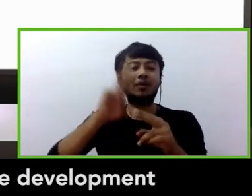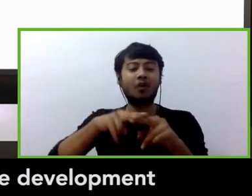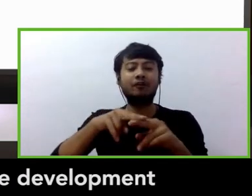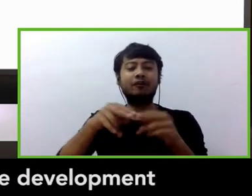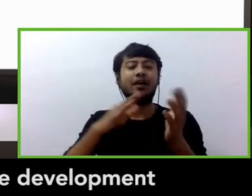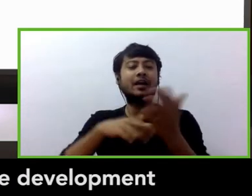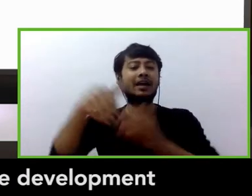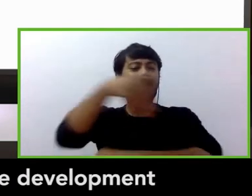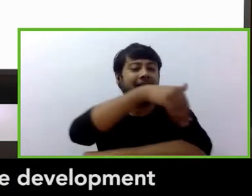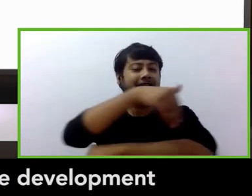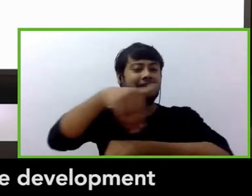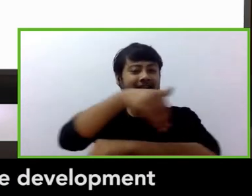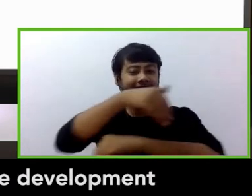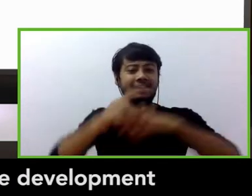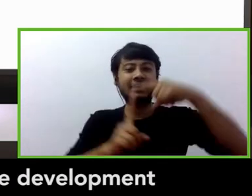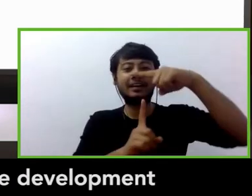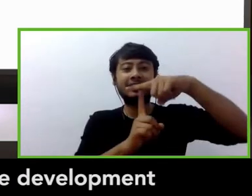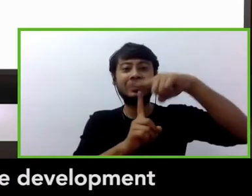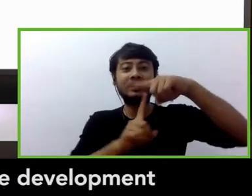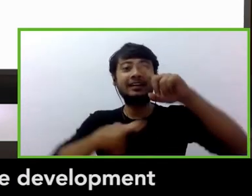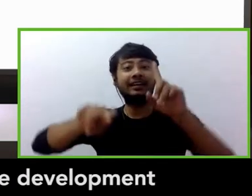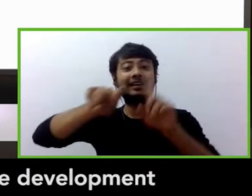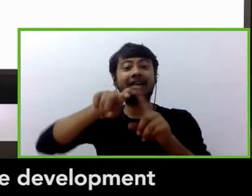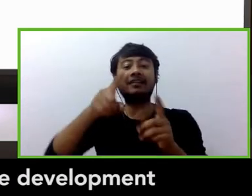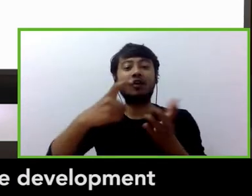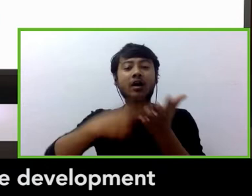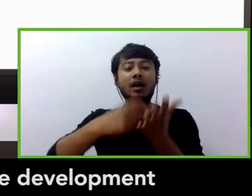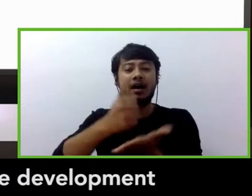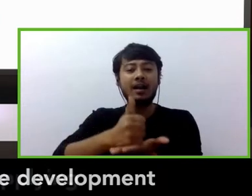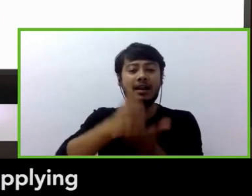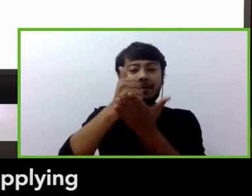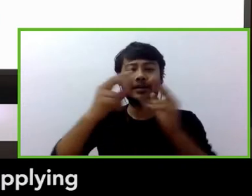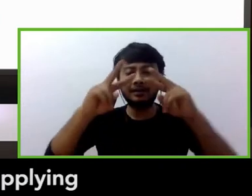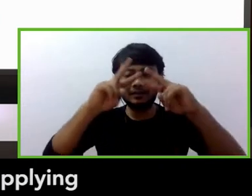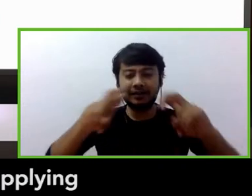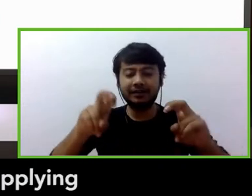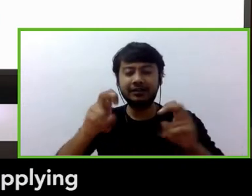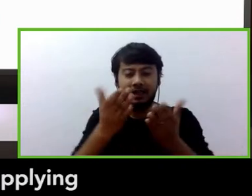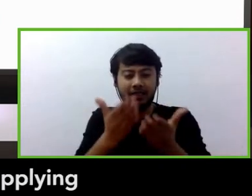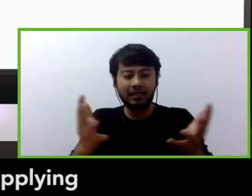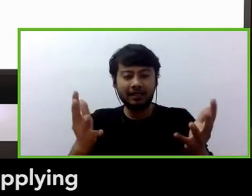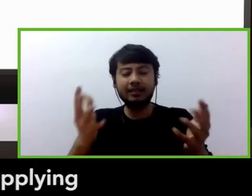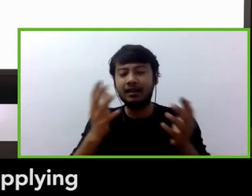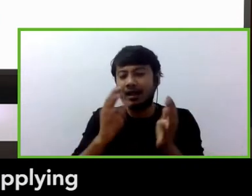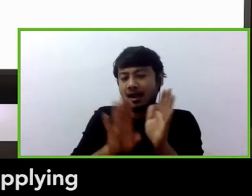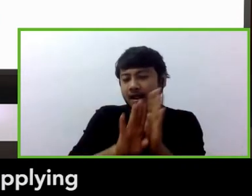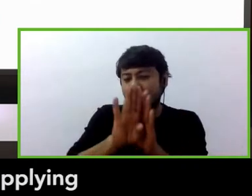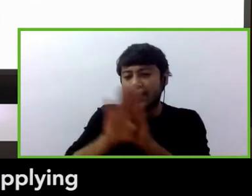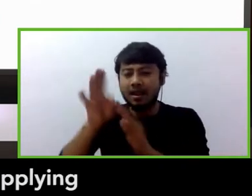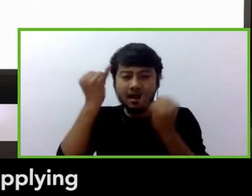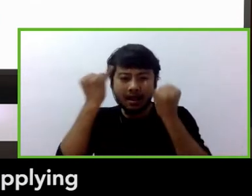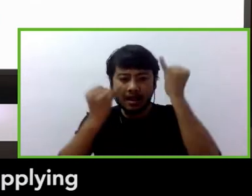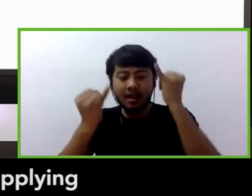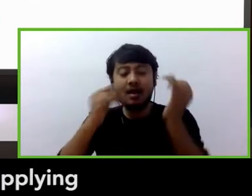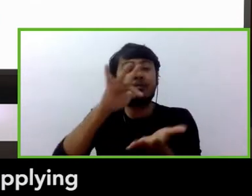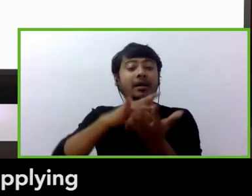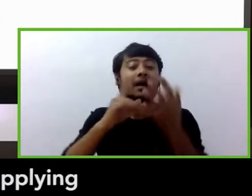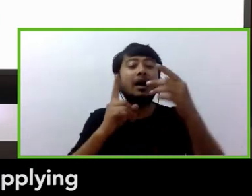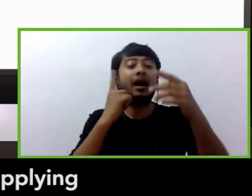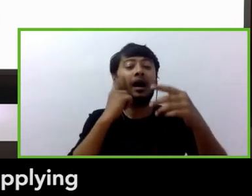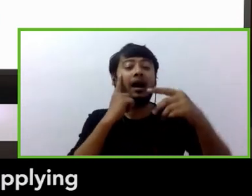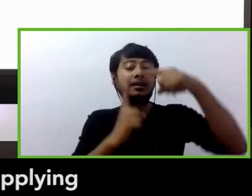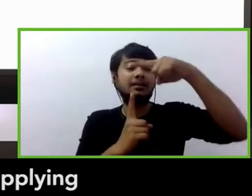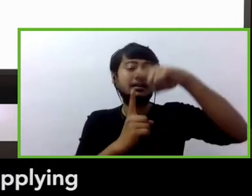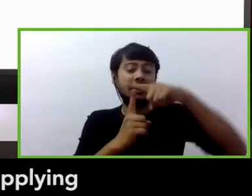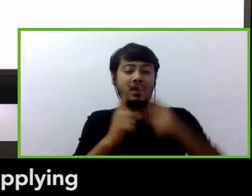TTK Center for Rehabilitation Research and Device Development at IIT Madras. Her research